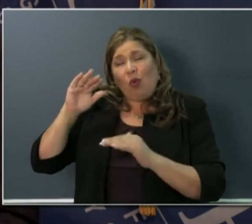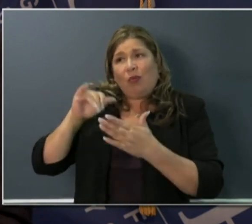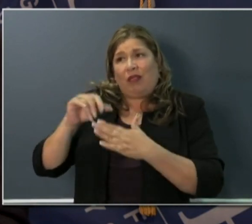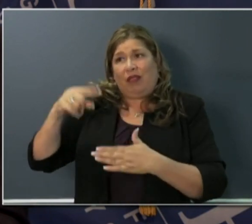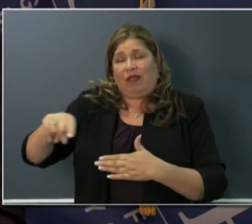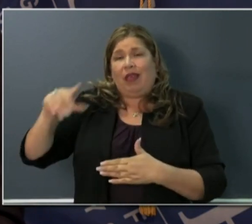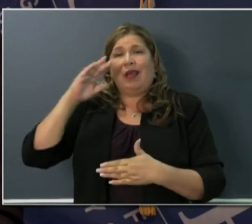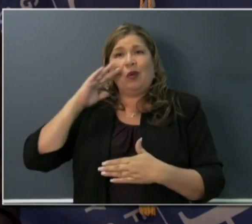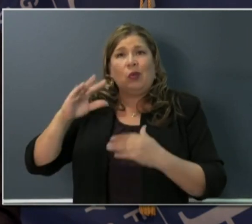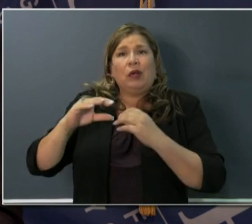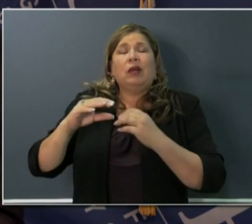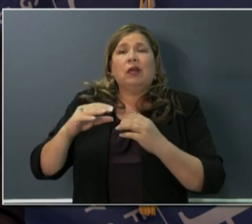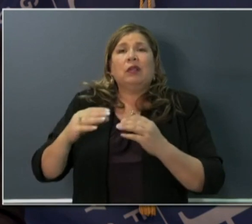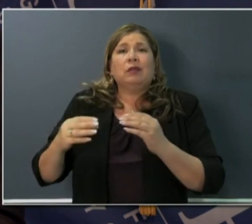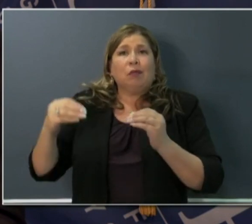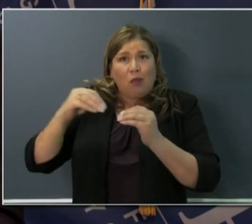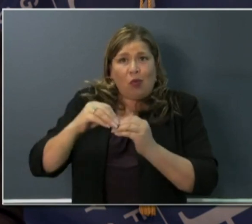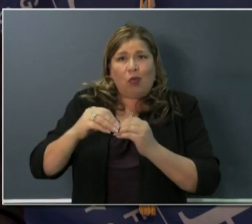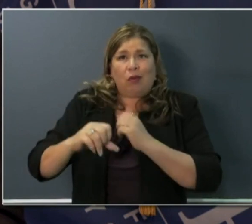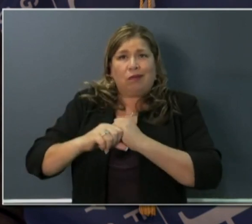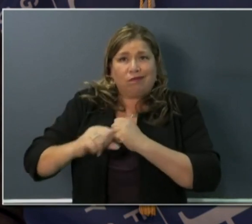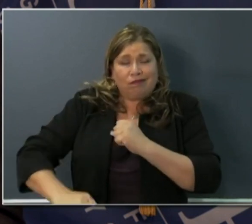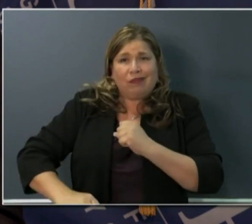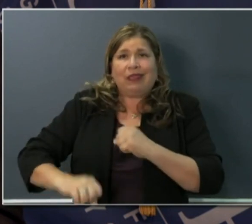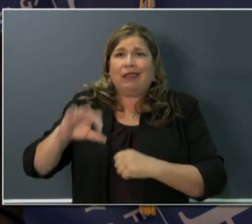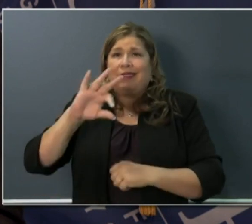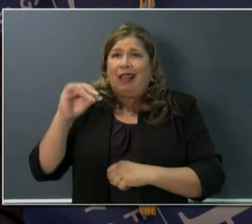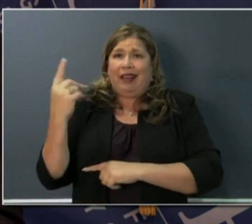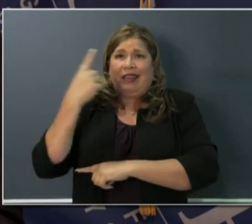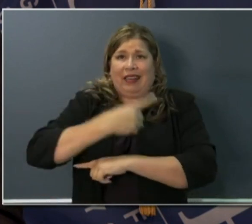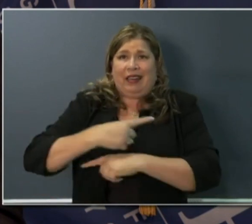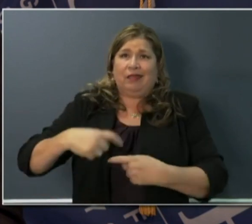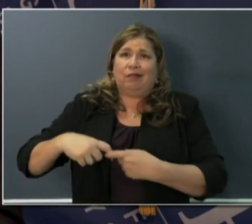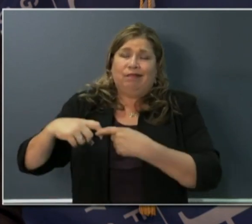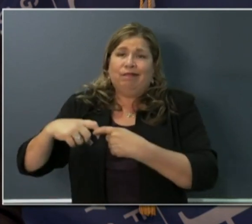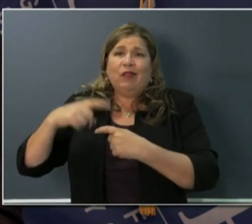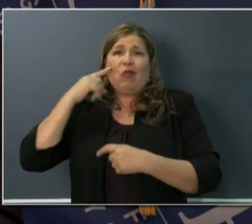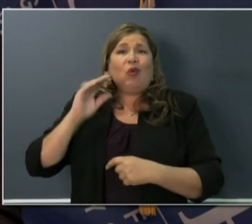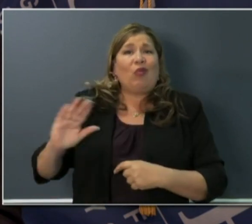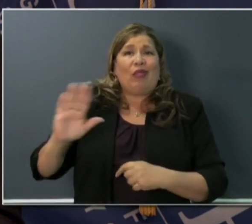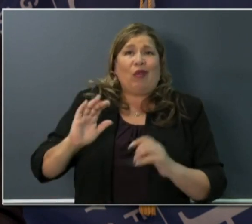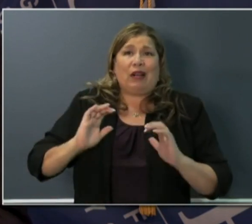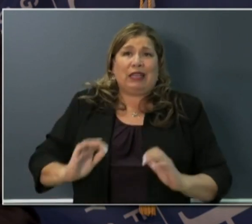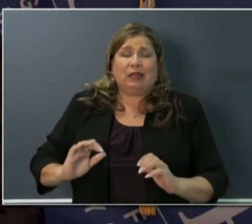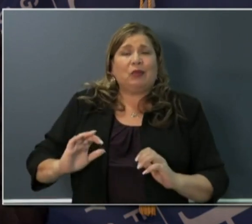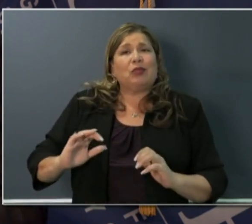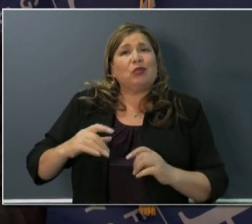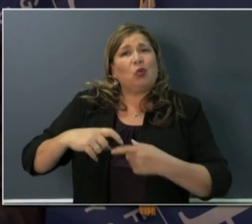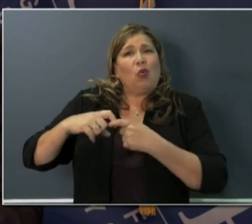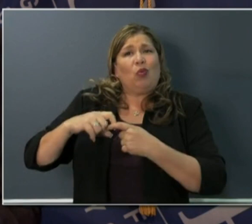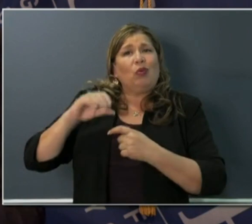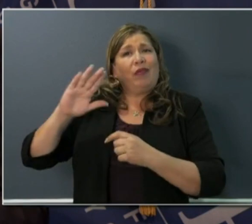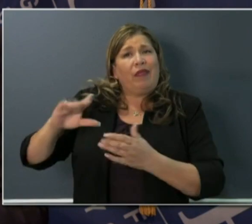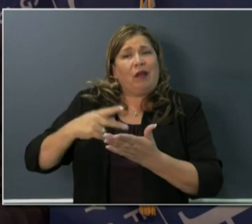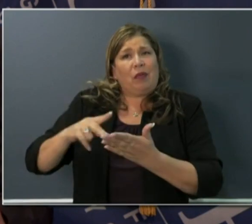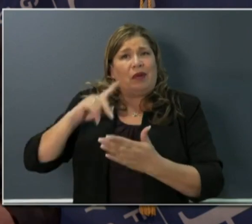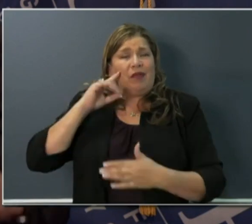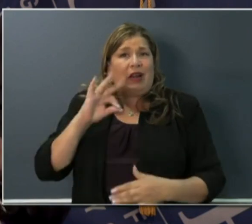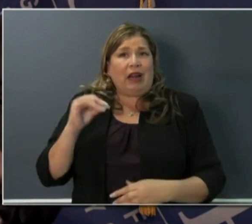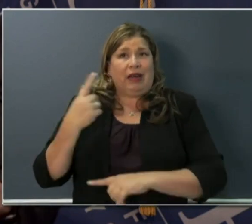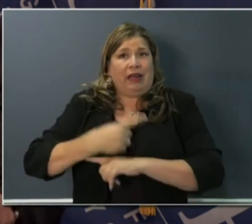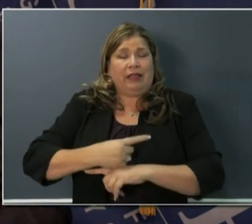thing by at least extending that commitment to their customers for 90 days. While the state of California doesn't